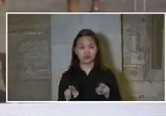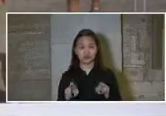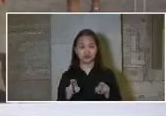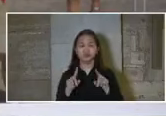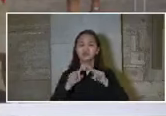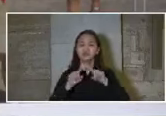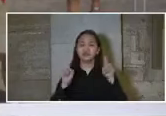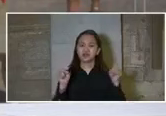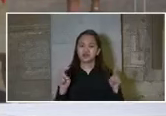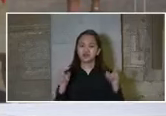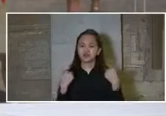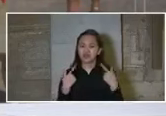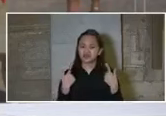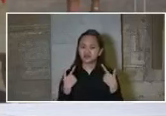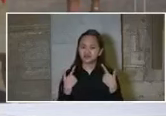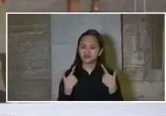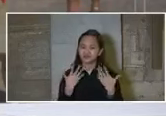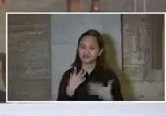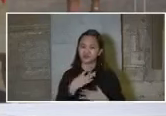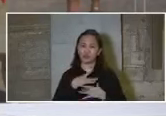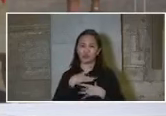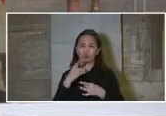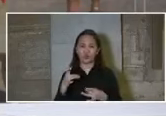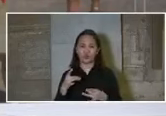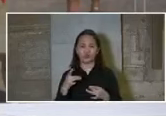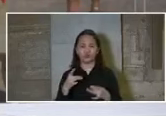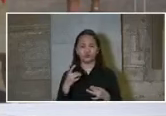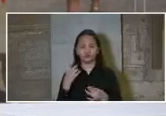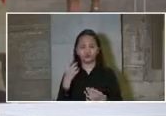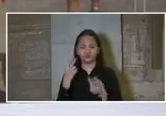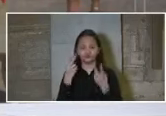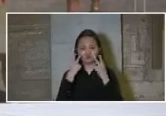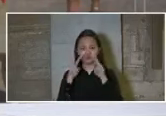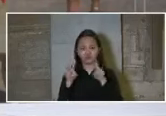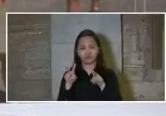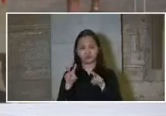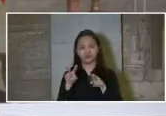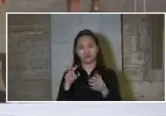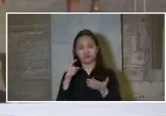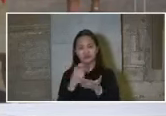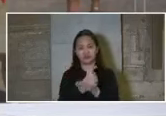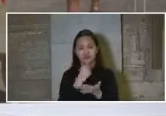But there is another interesting thing that we also heard from our gospel.